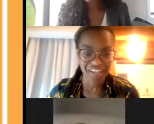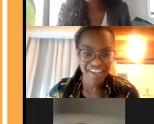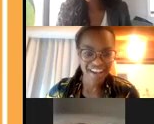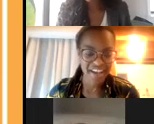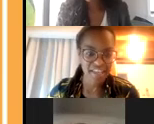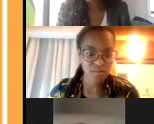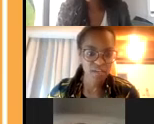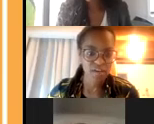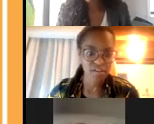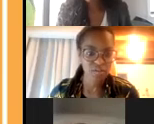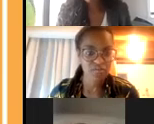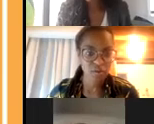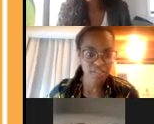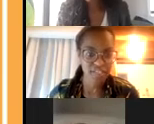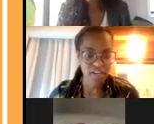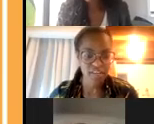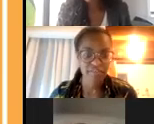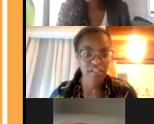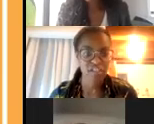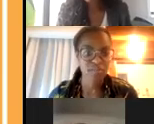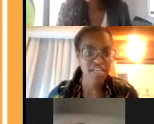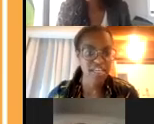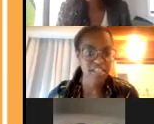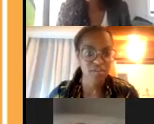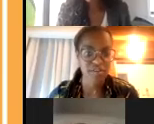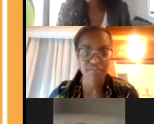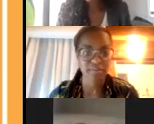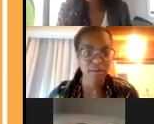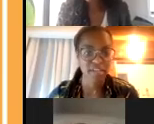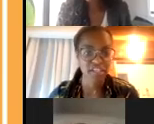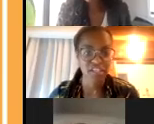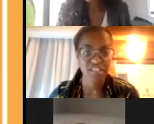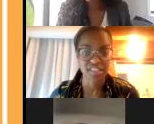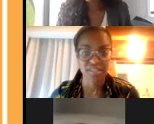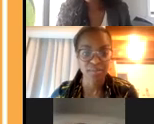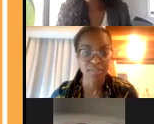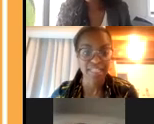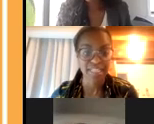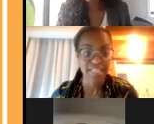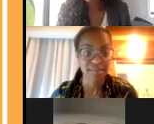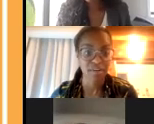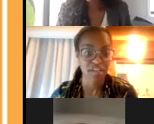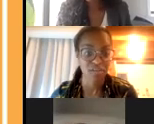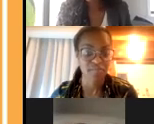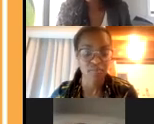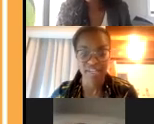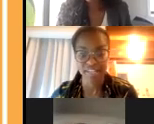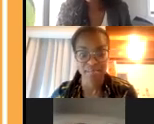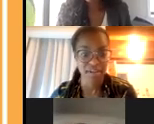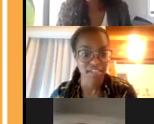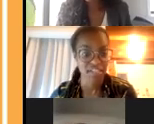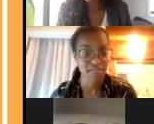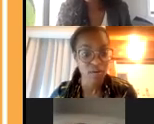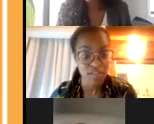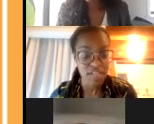of work that we are sort of focusing on. The first being the history of the family regulation system's policing and punishment of pregnant